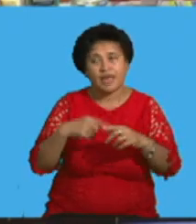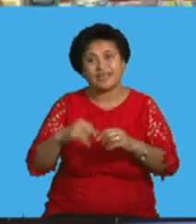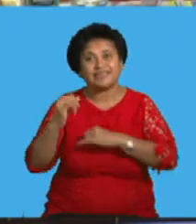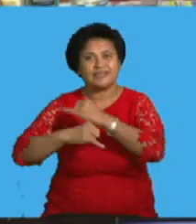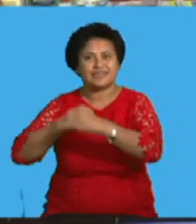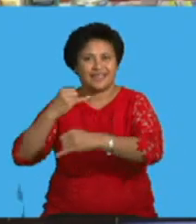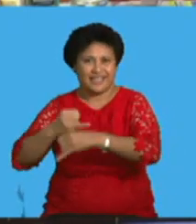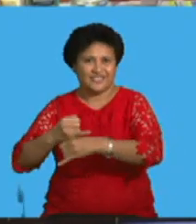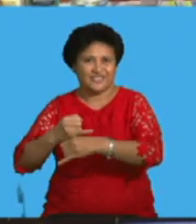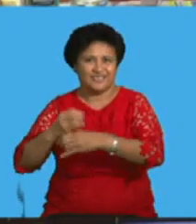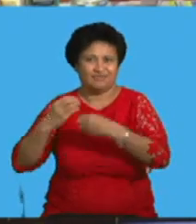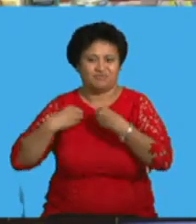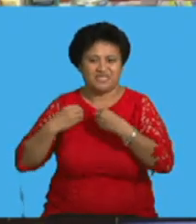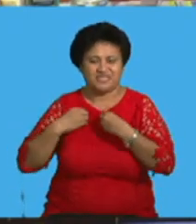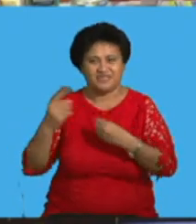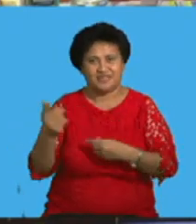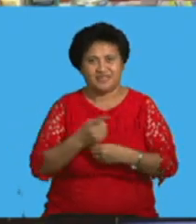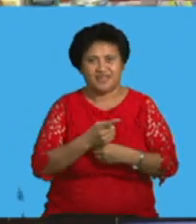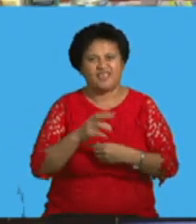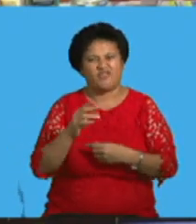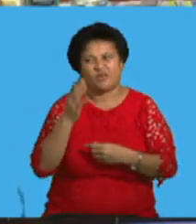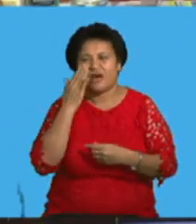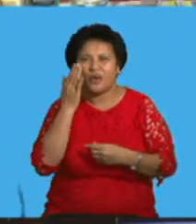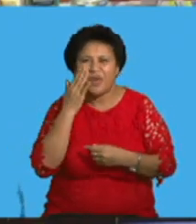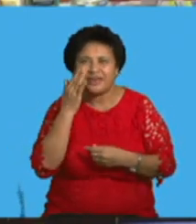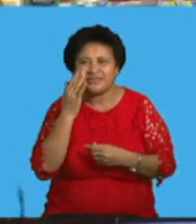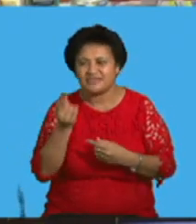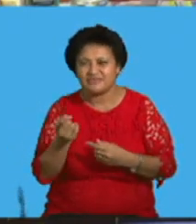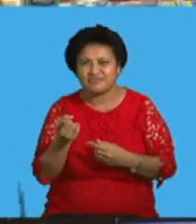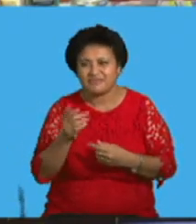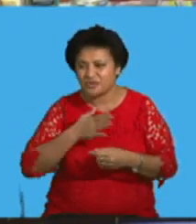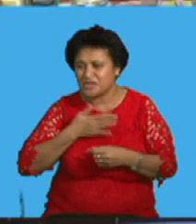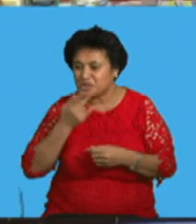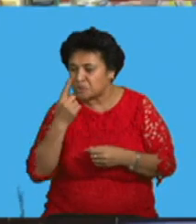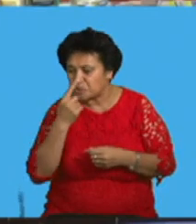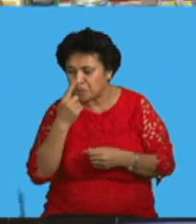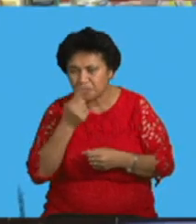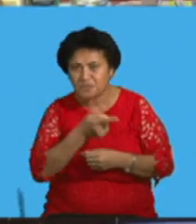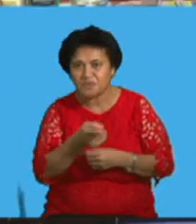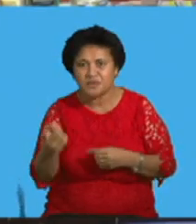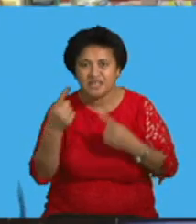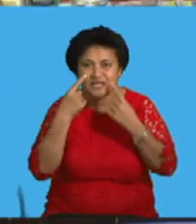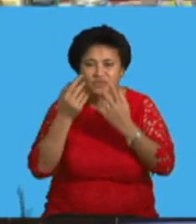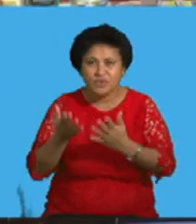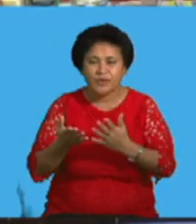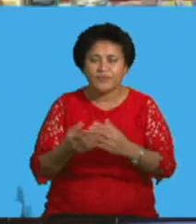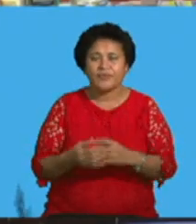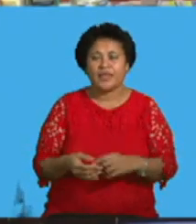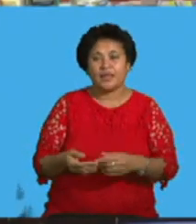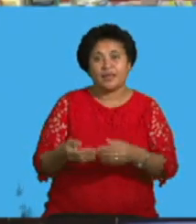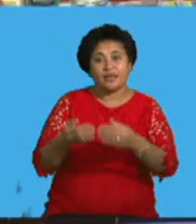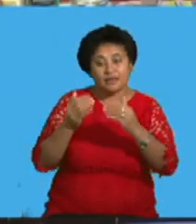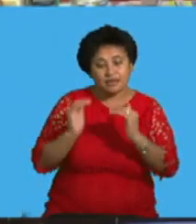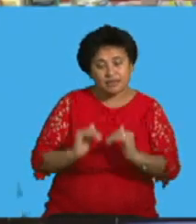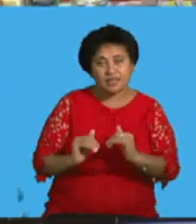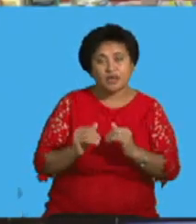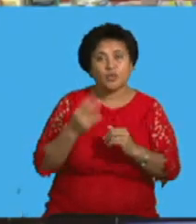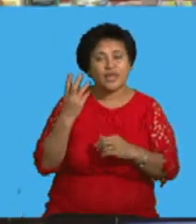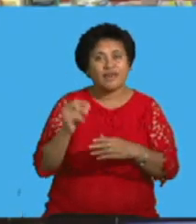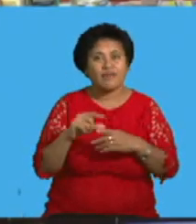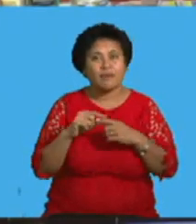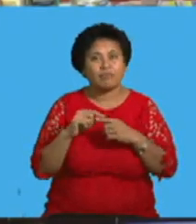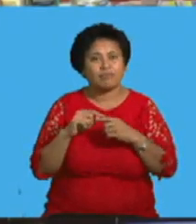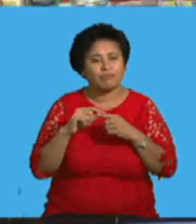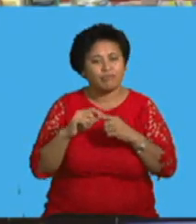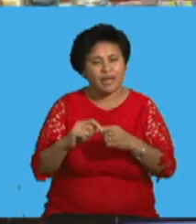Furthermore, to strengthen the synergy between the tourism and agriculture sectors, a pilot study called